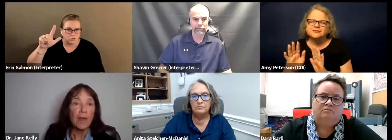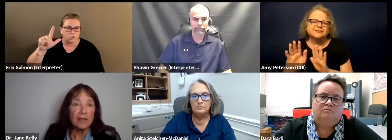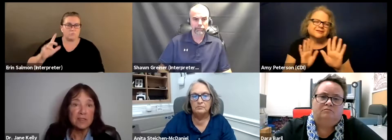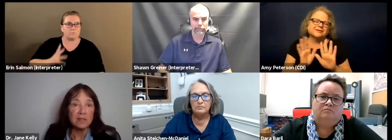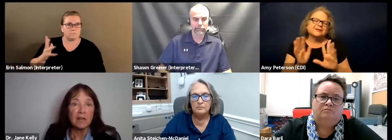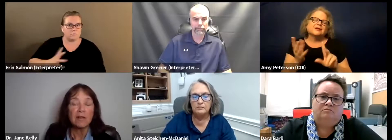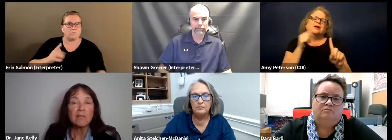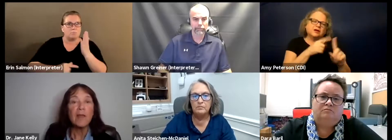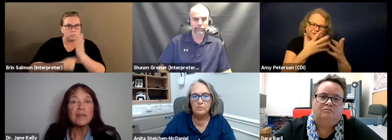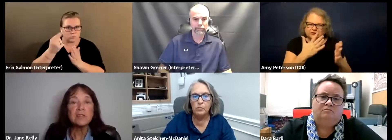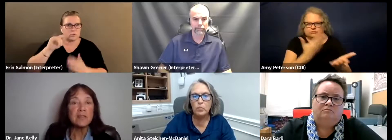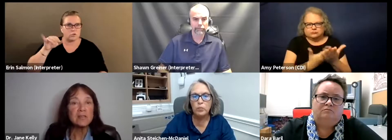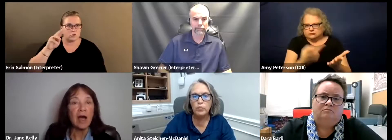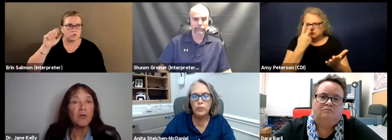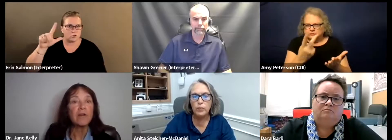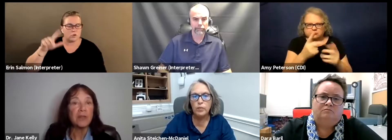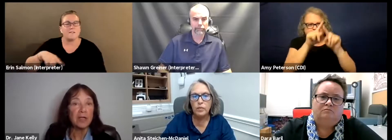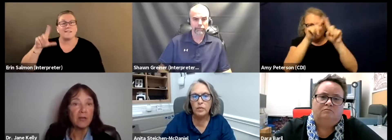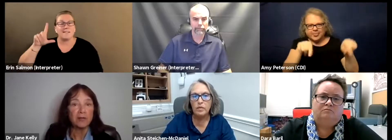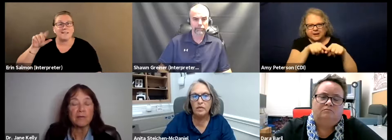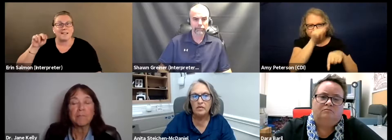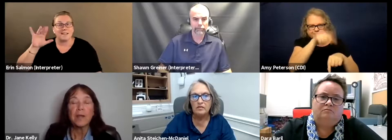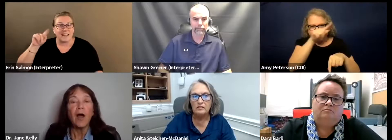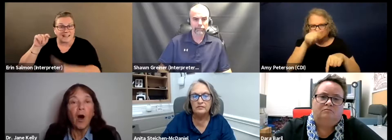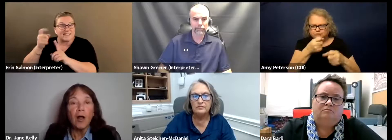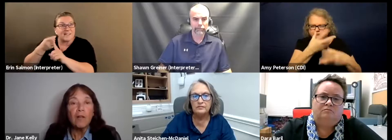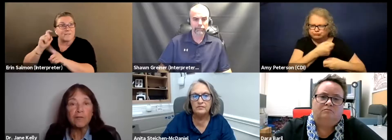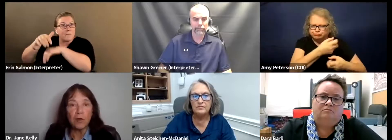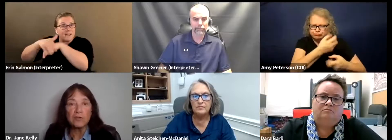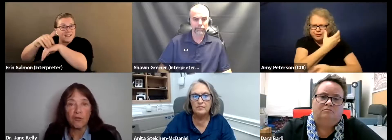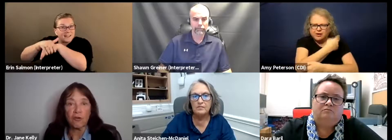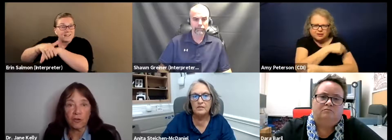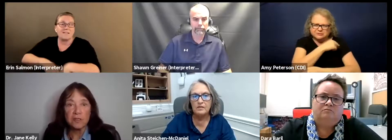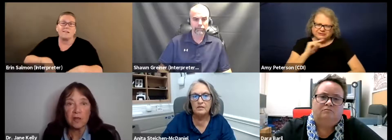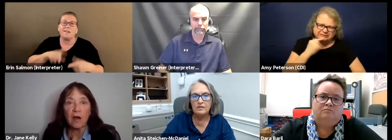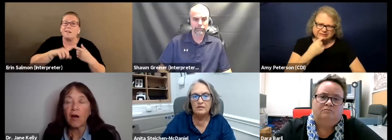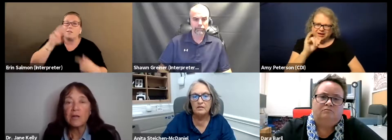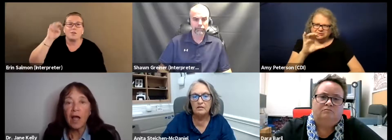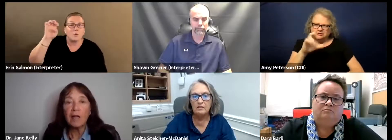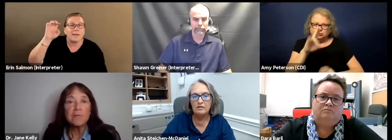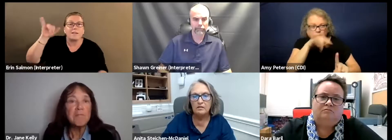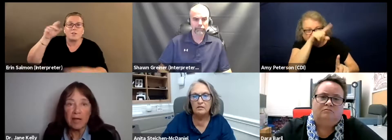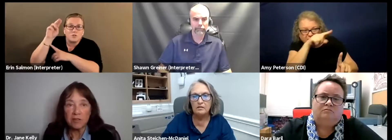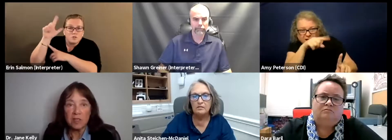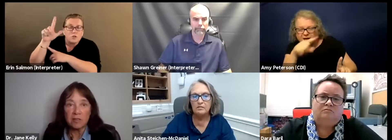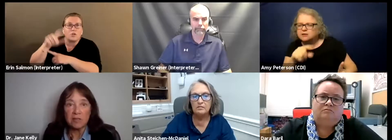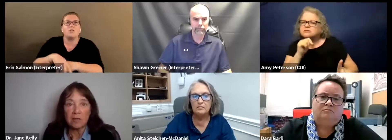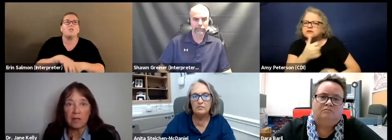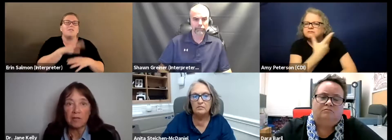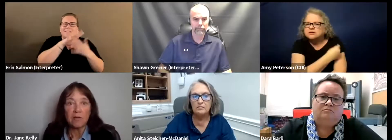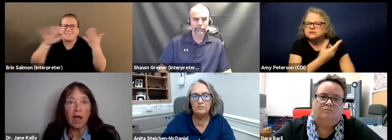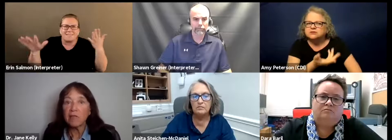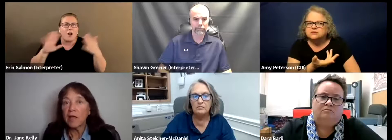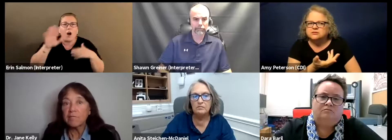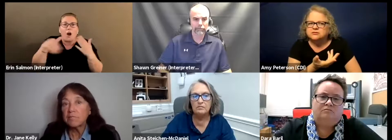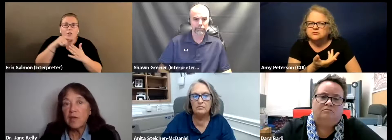the Lancet. The Lancet is out of England. All of those journals are not magazines.